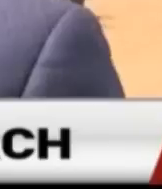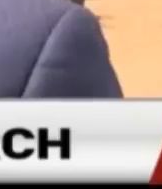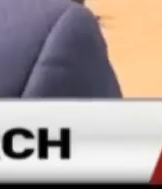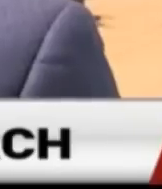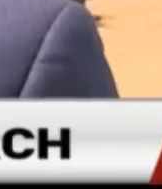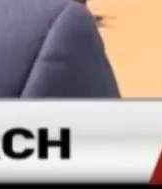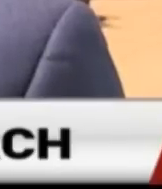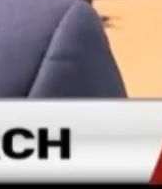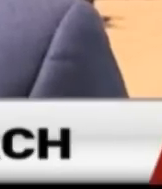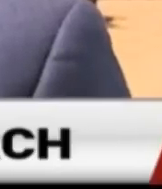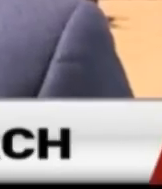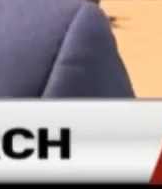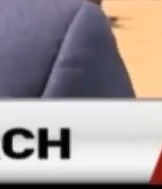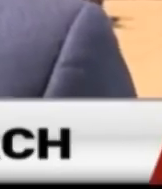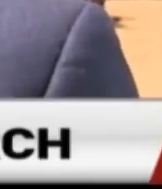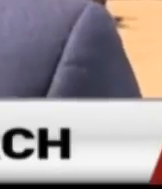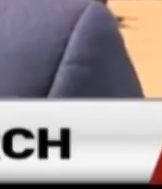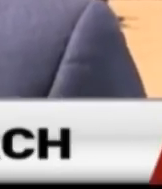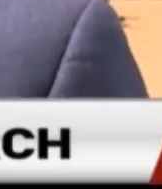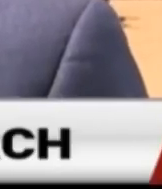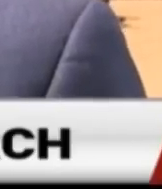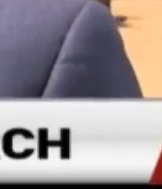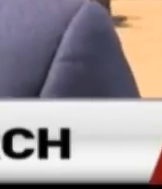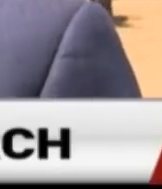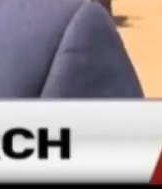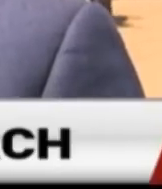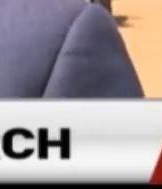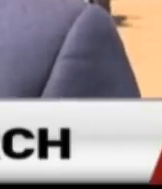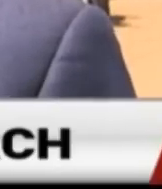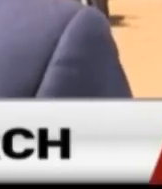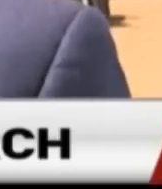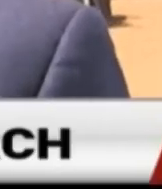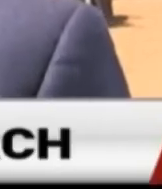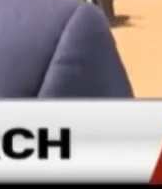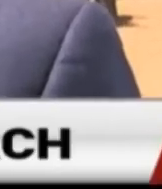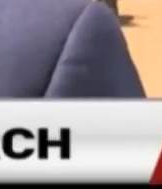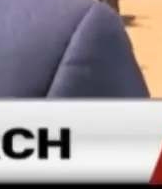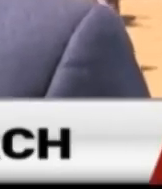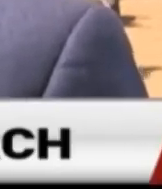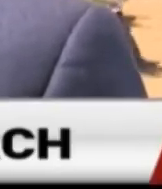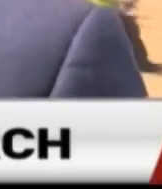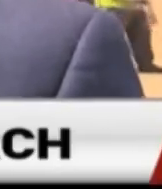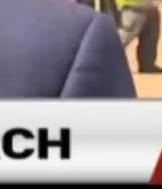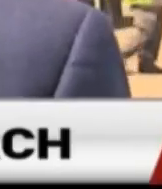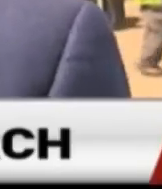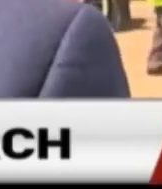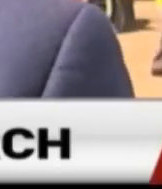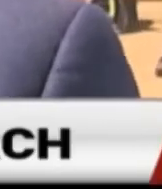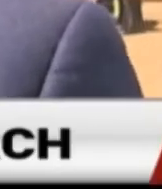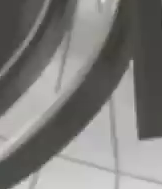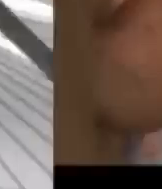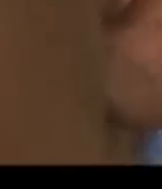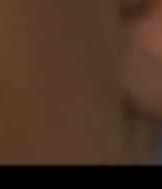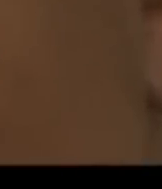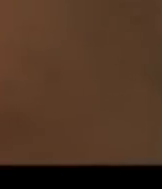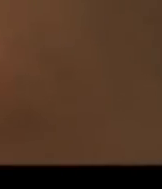mortuary. It was like she was murdered, then taken to a road, then the vehicle ran